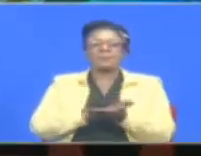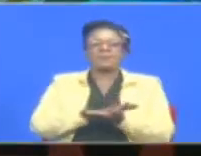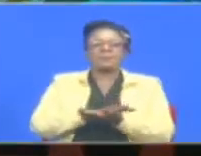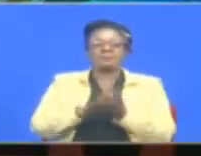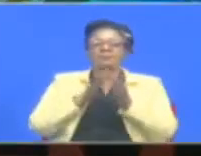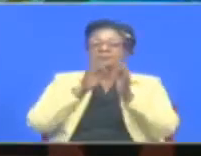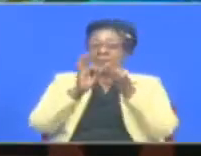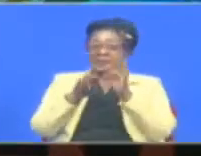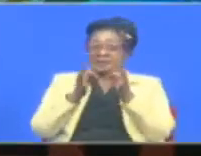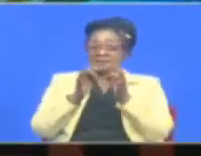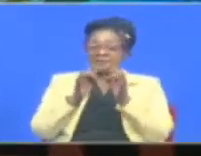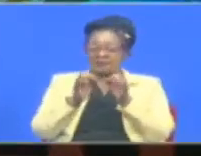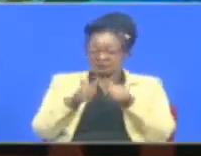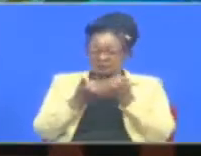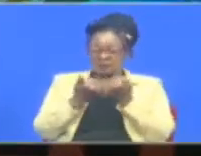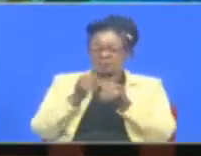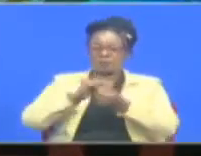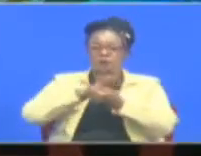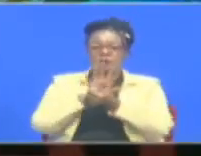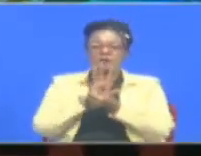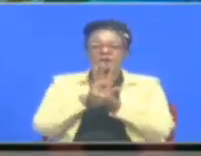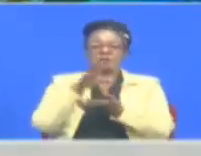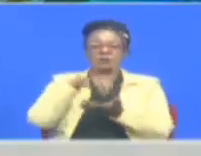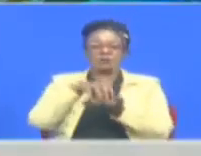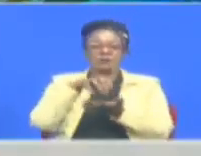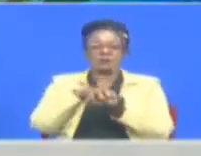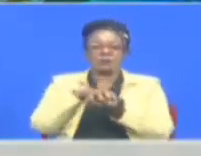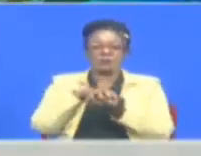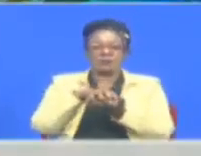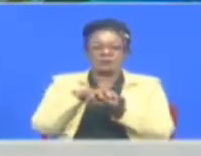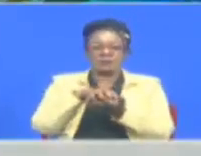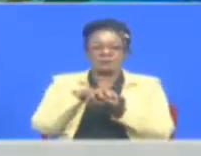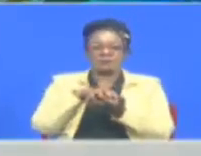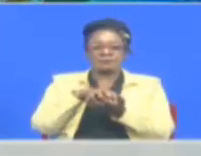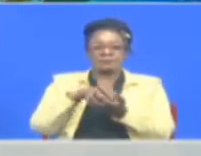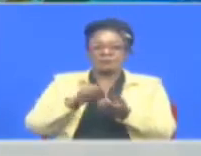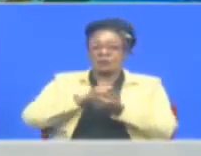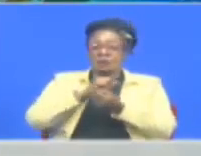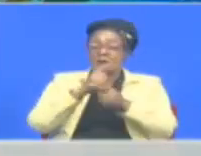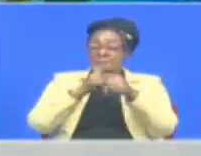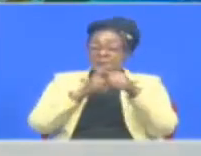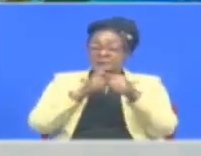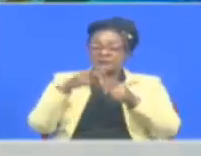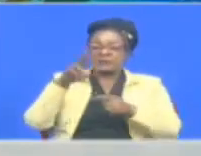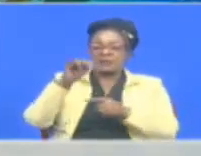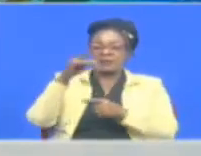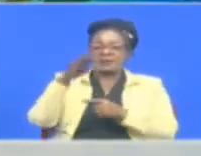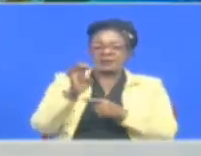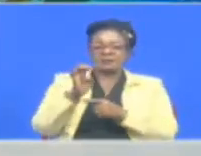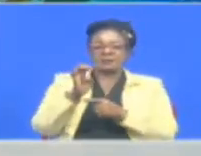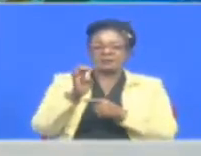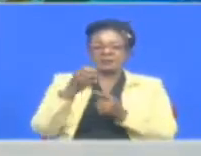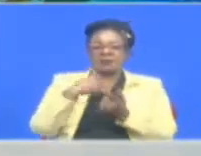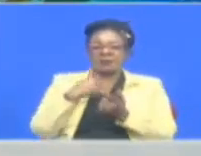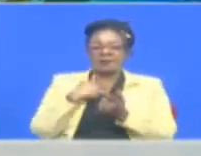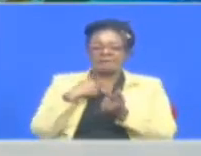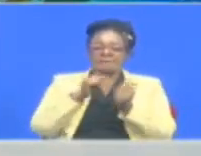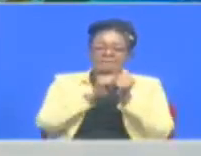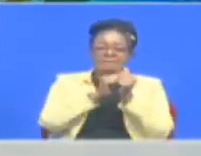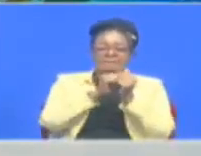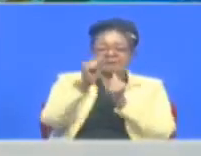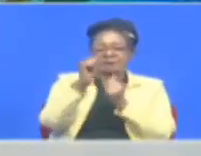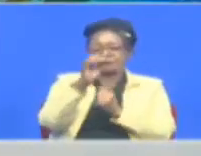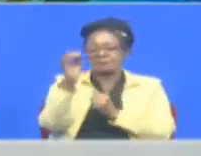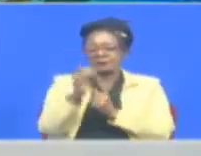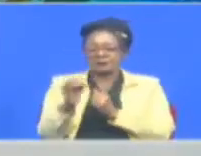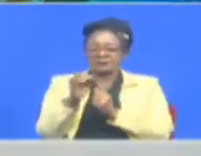update on the COVID-19 situation now, and the positivity rate continues to hover around the 15%